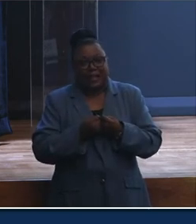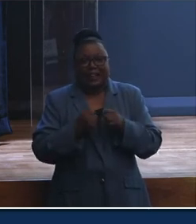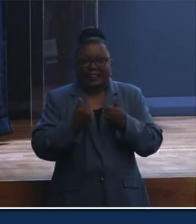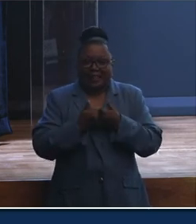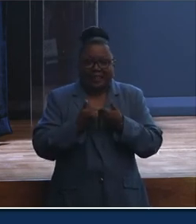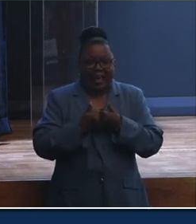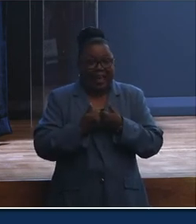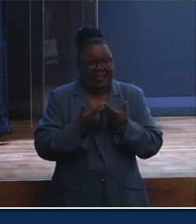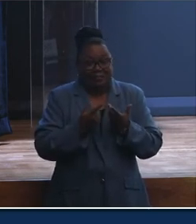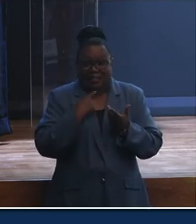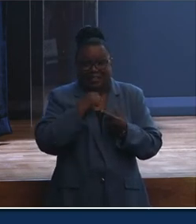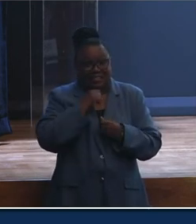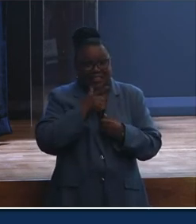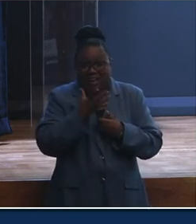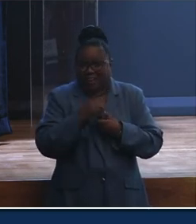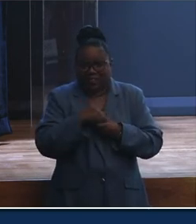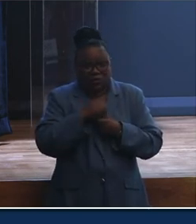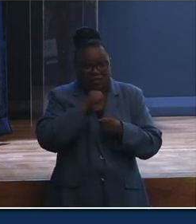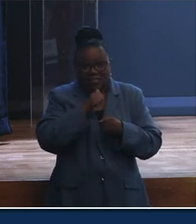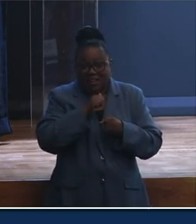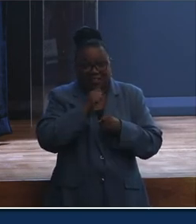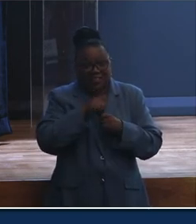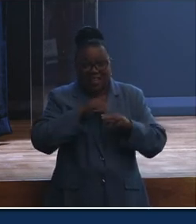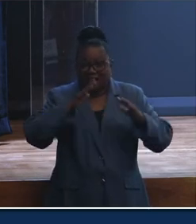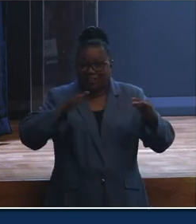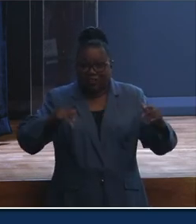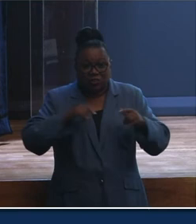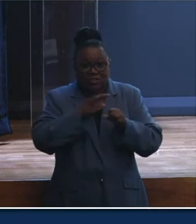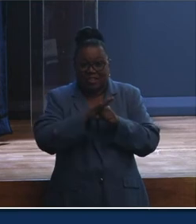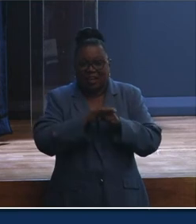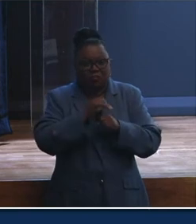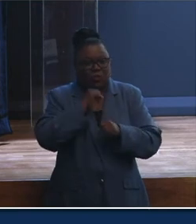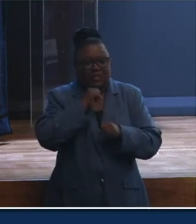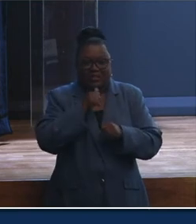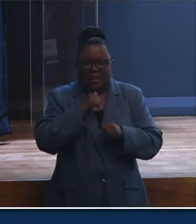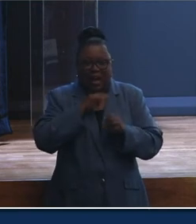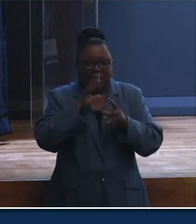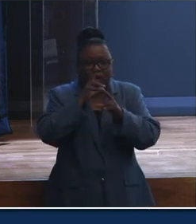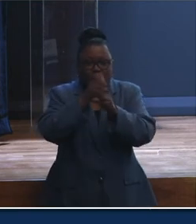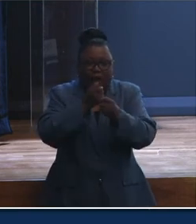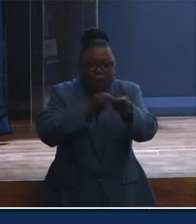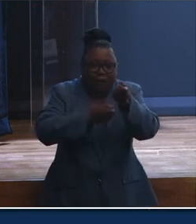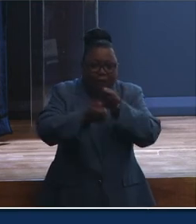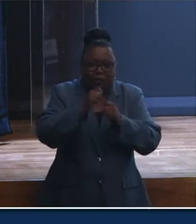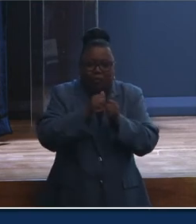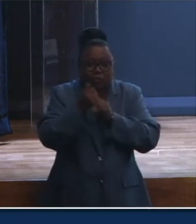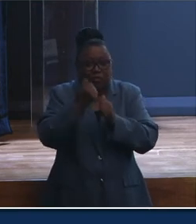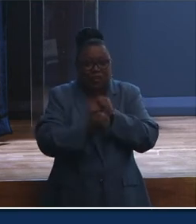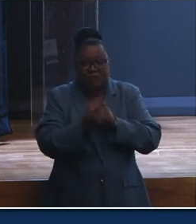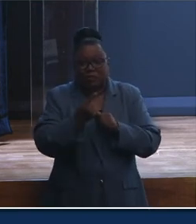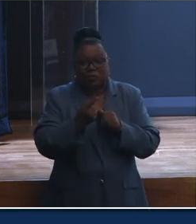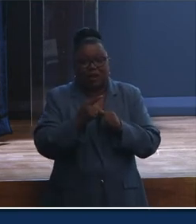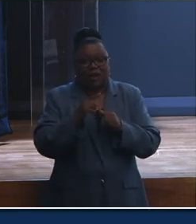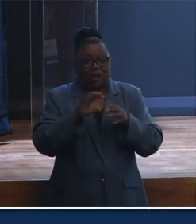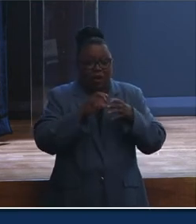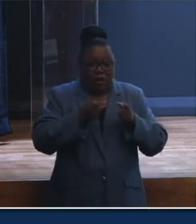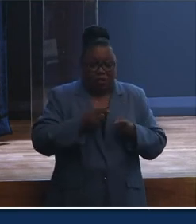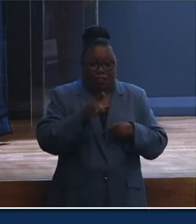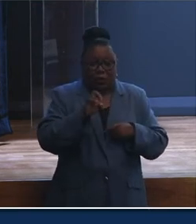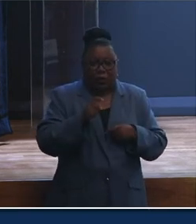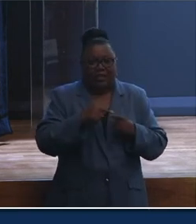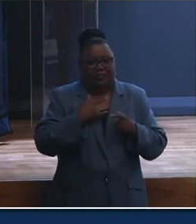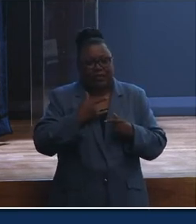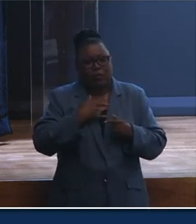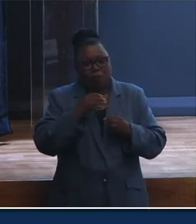game is not inclusive enough. It is not diverse enough. We are not attracting this sport to everybody. The rinks need to feel